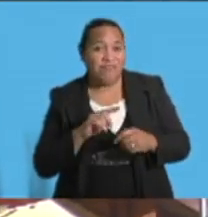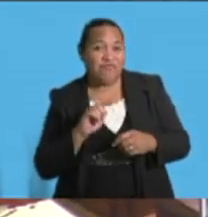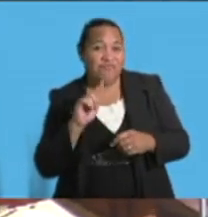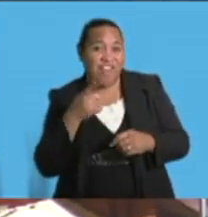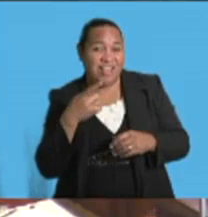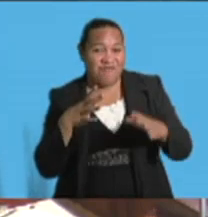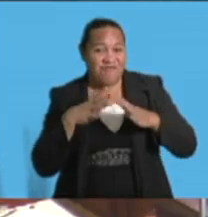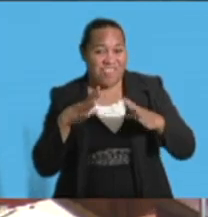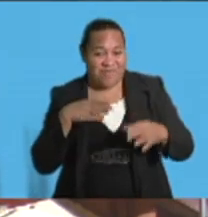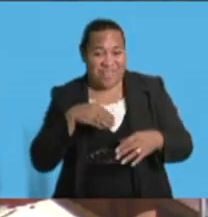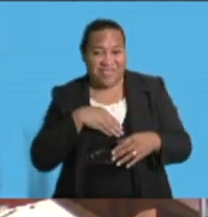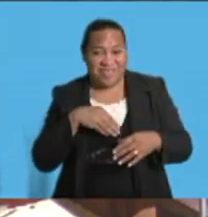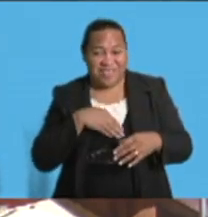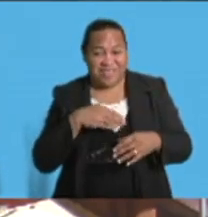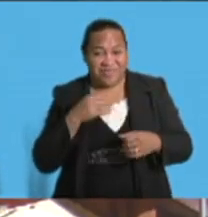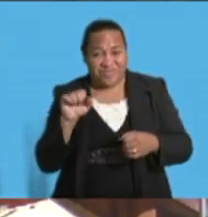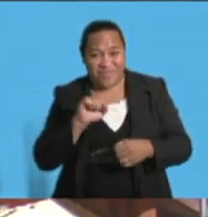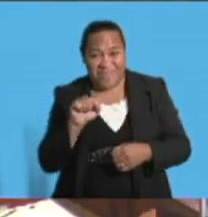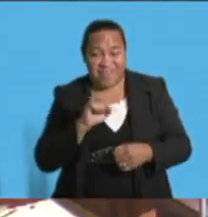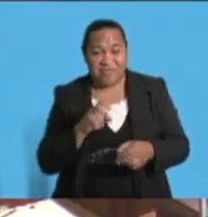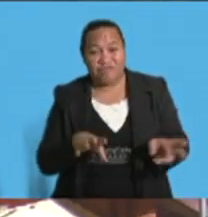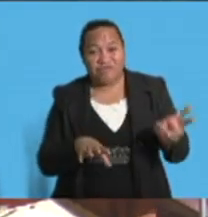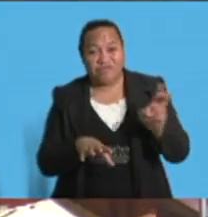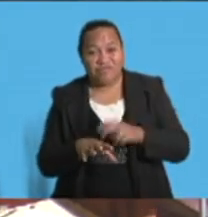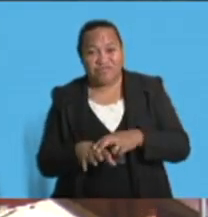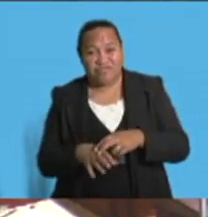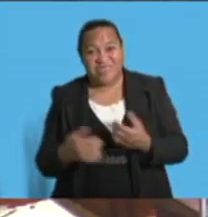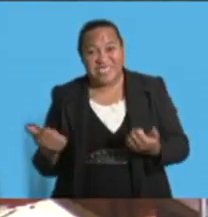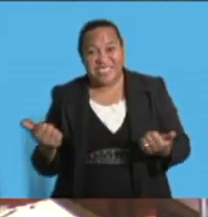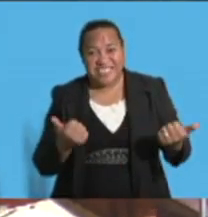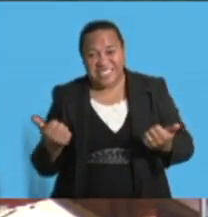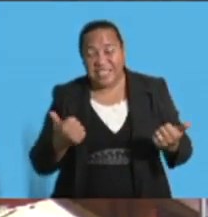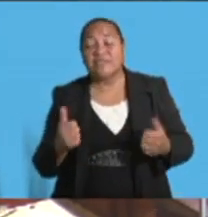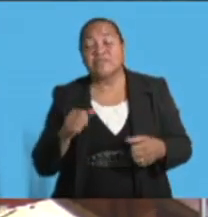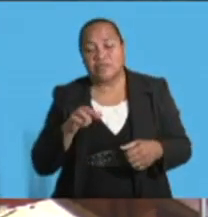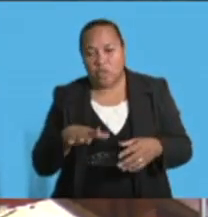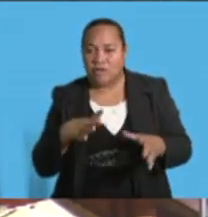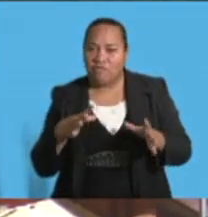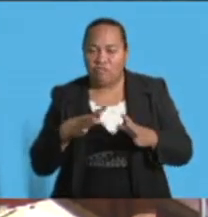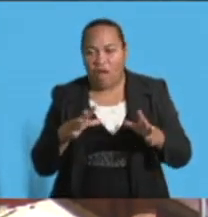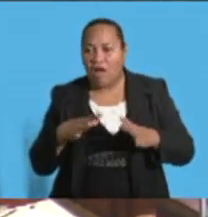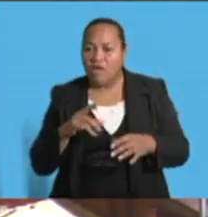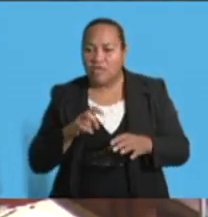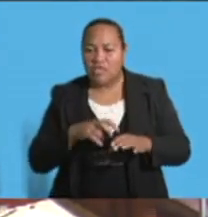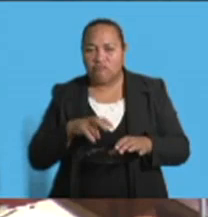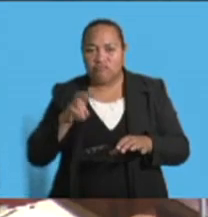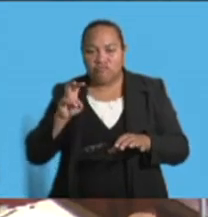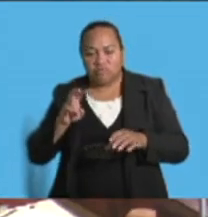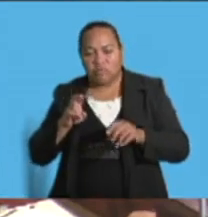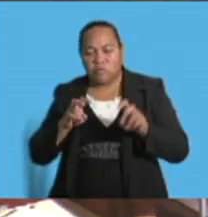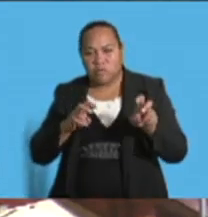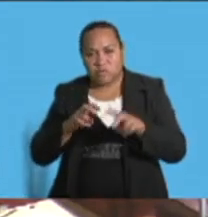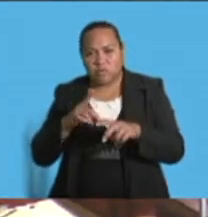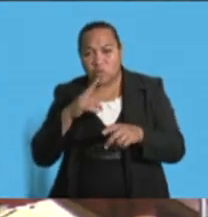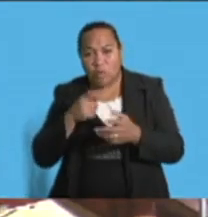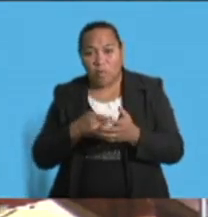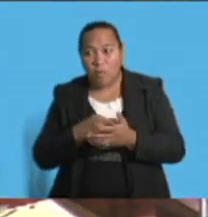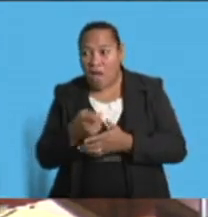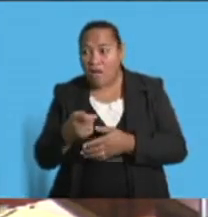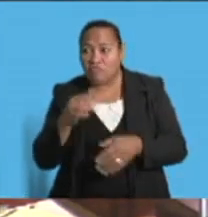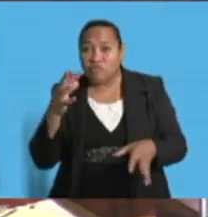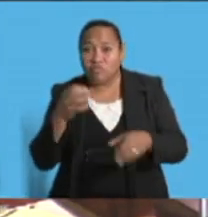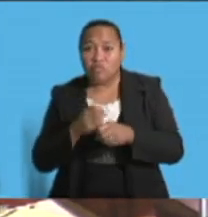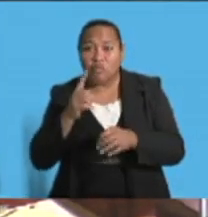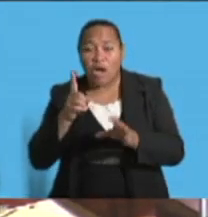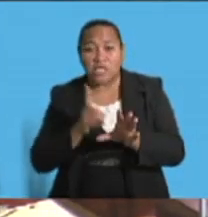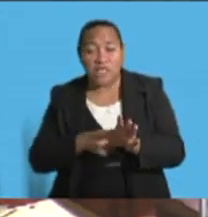government is paying $36 per week to get his children to school. Taking that, his children attend school for 40 weeks per year, the government